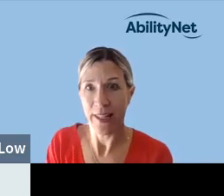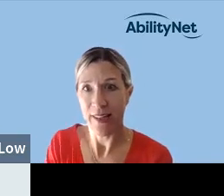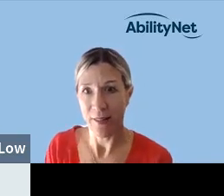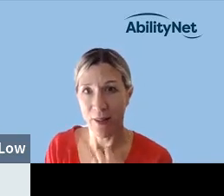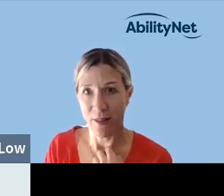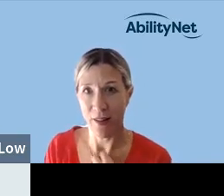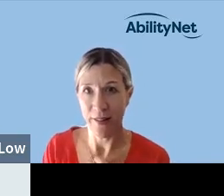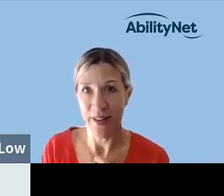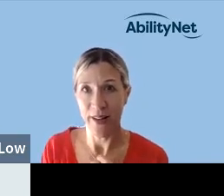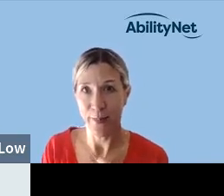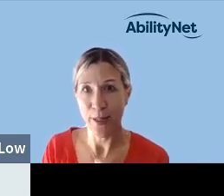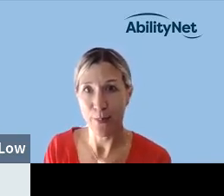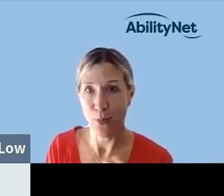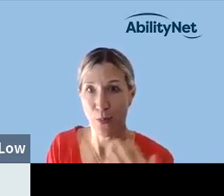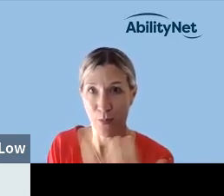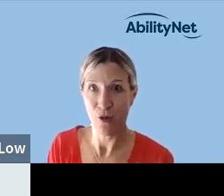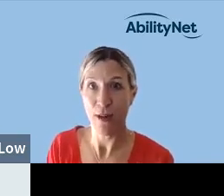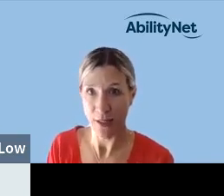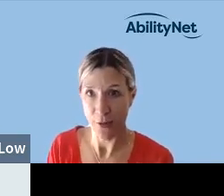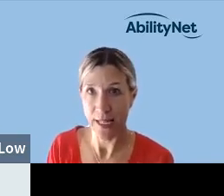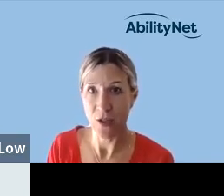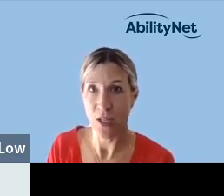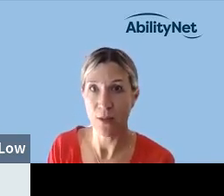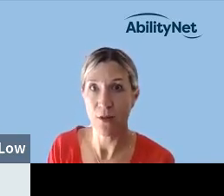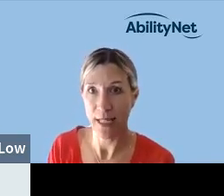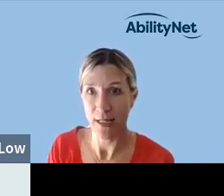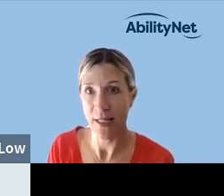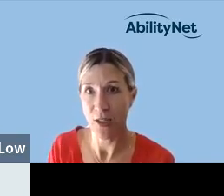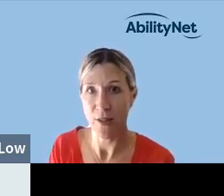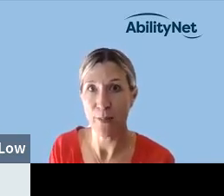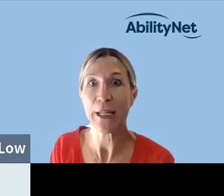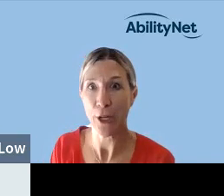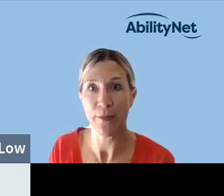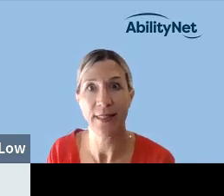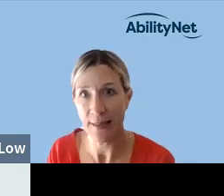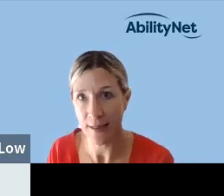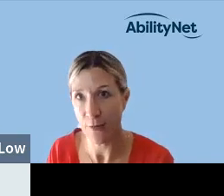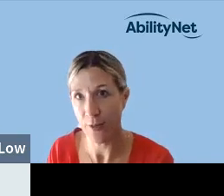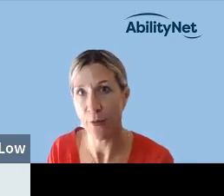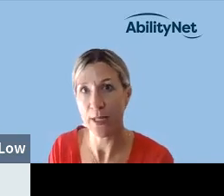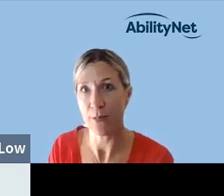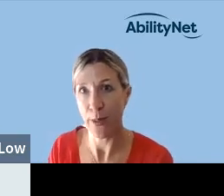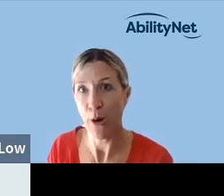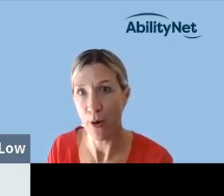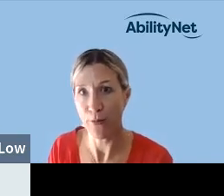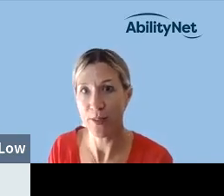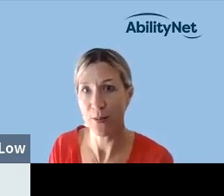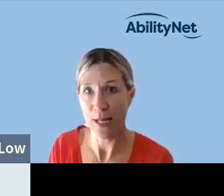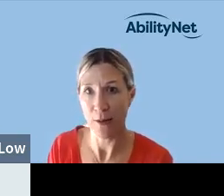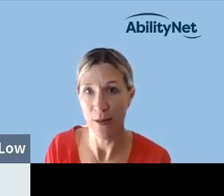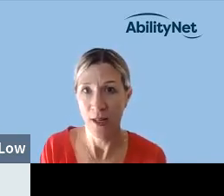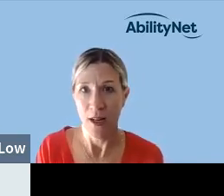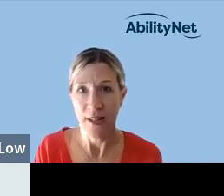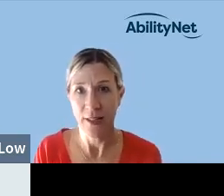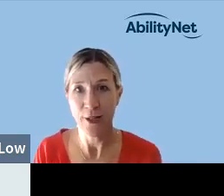way, can't it? And people treading on eggshells, correcting each other, being oversensitive on other people's behalves